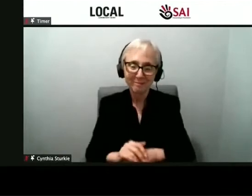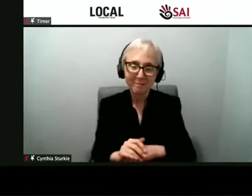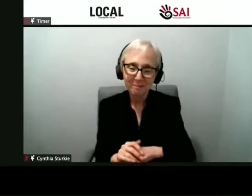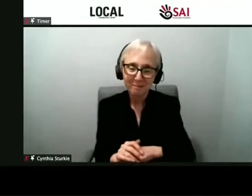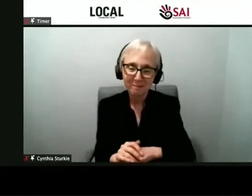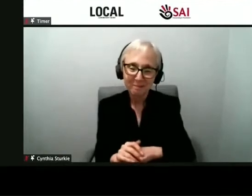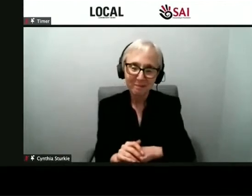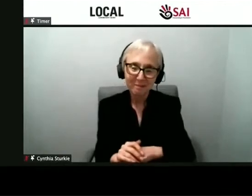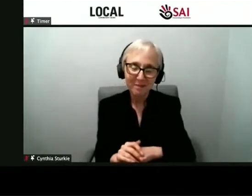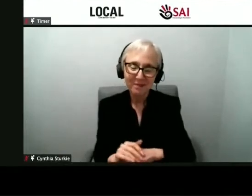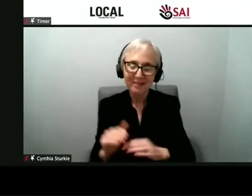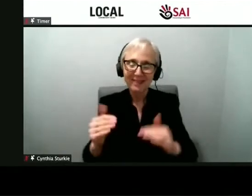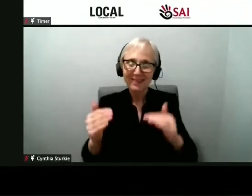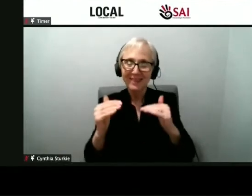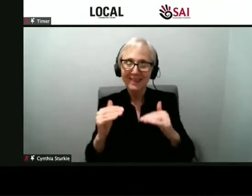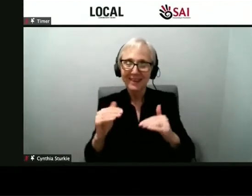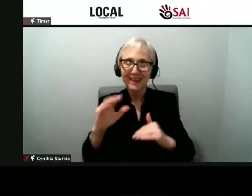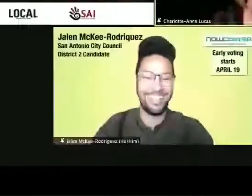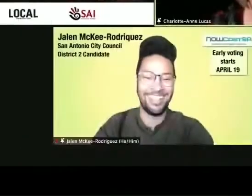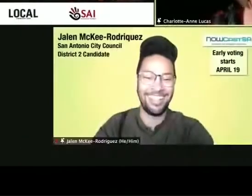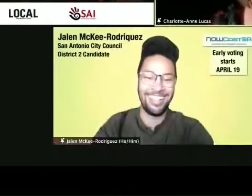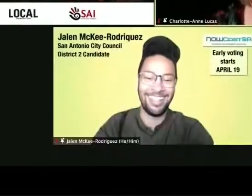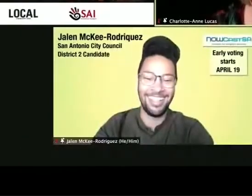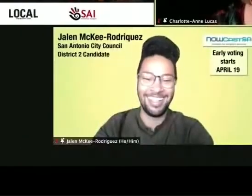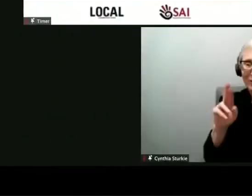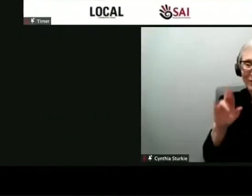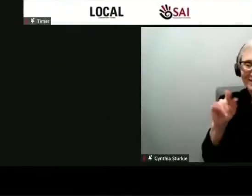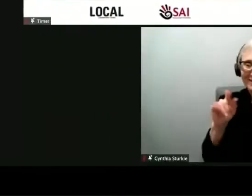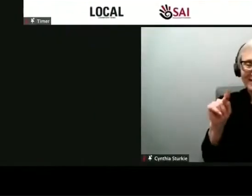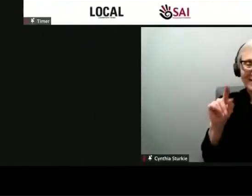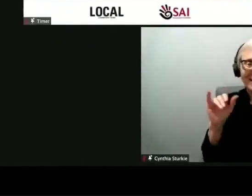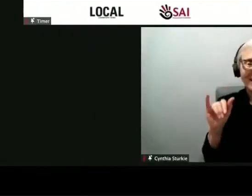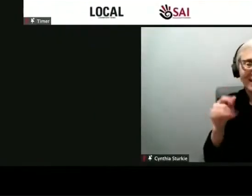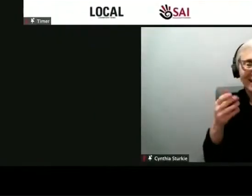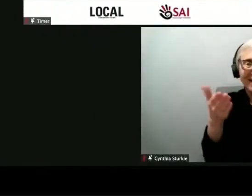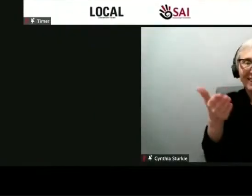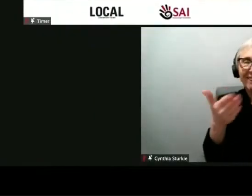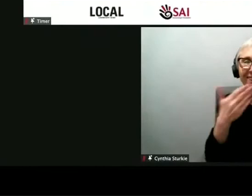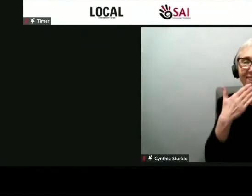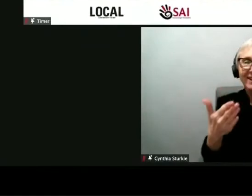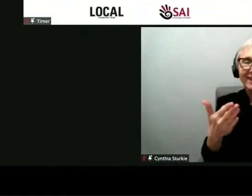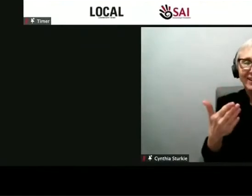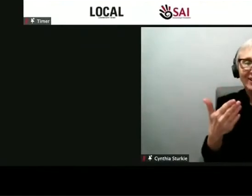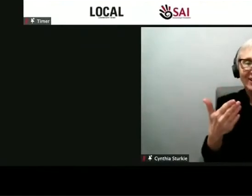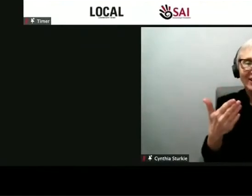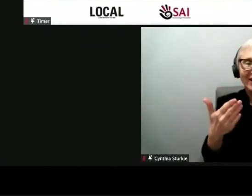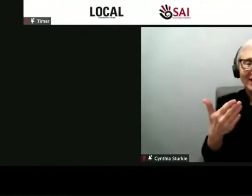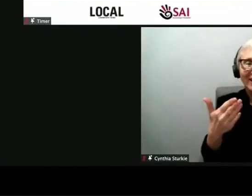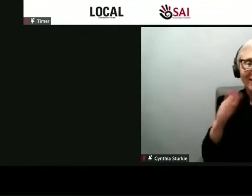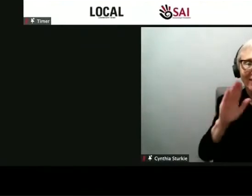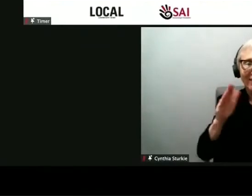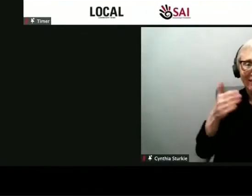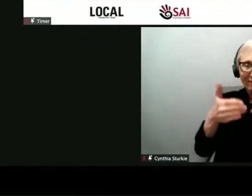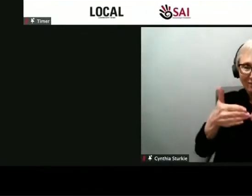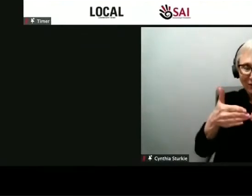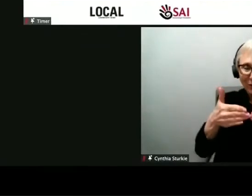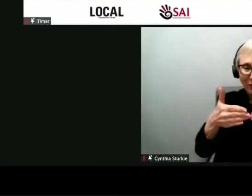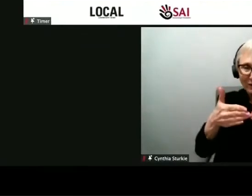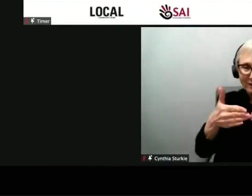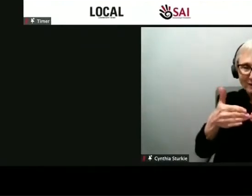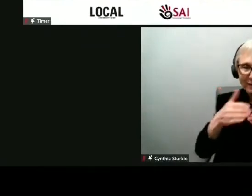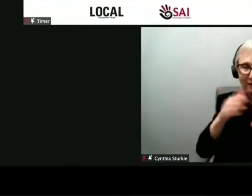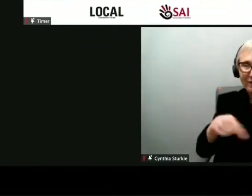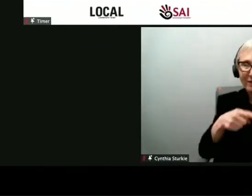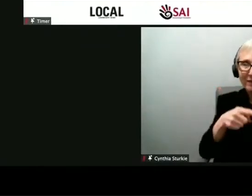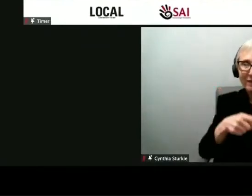Okay. The next person on this question is Christy Villanueva. Thank you. The focus of this would be